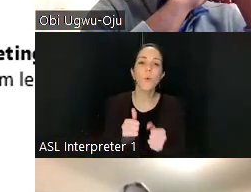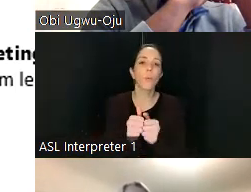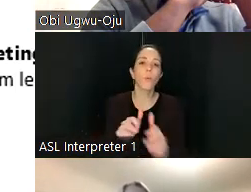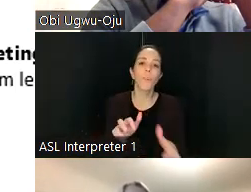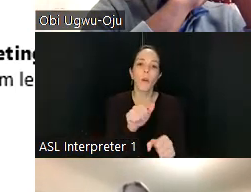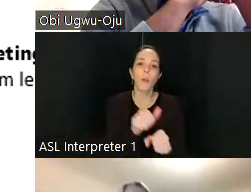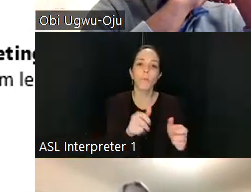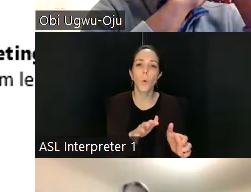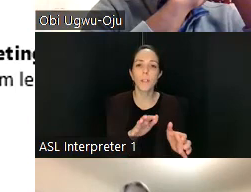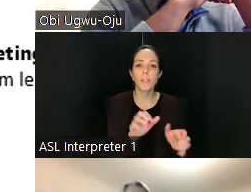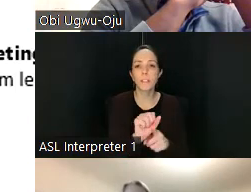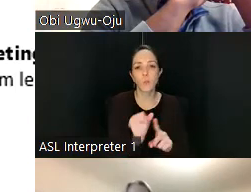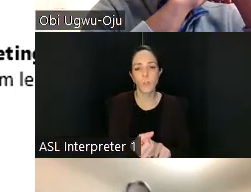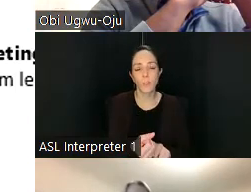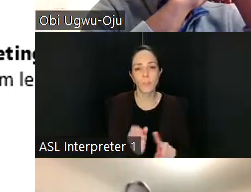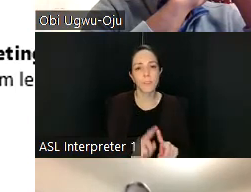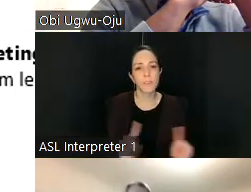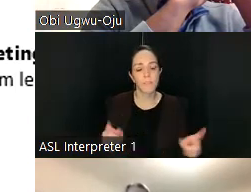related situation. So it's,